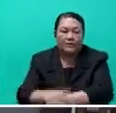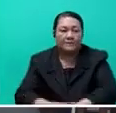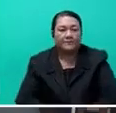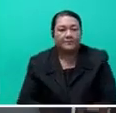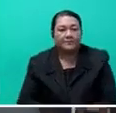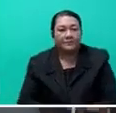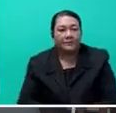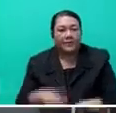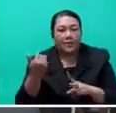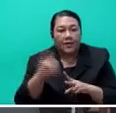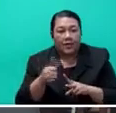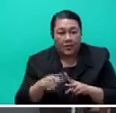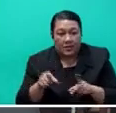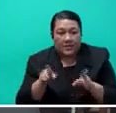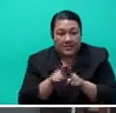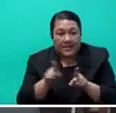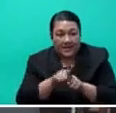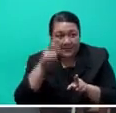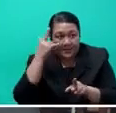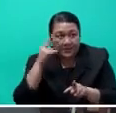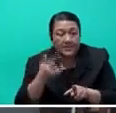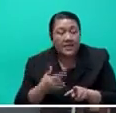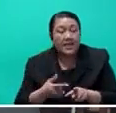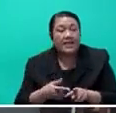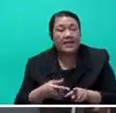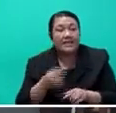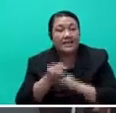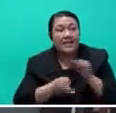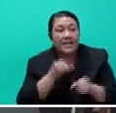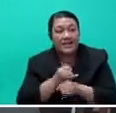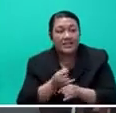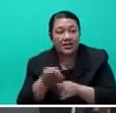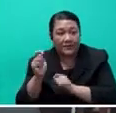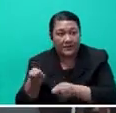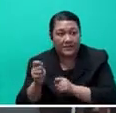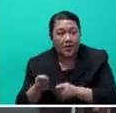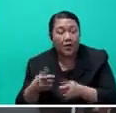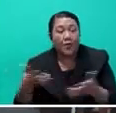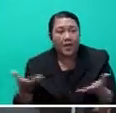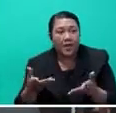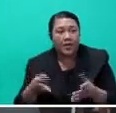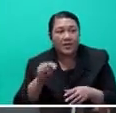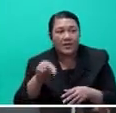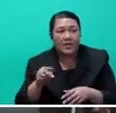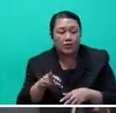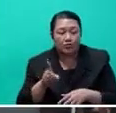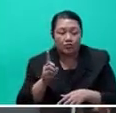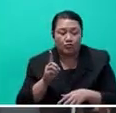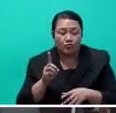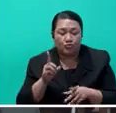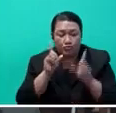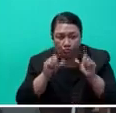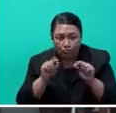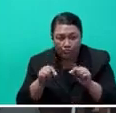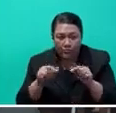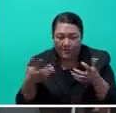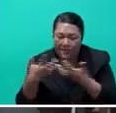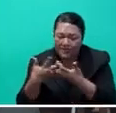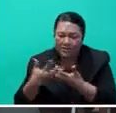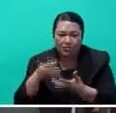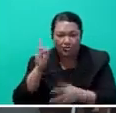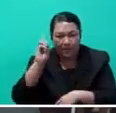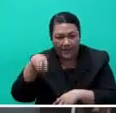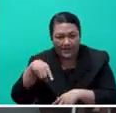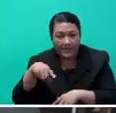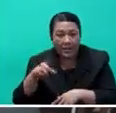the international fisheries one, where you need to do domestication. And also it has bearing too on one of the